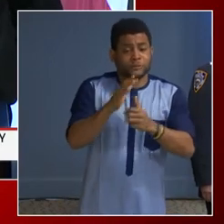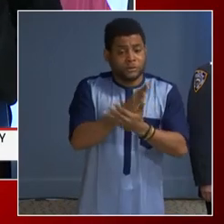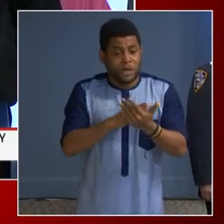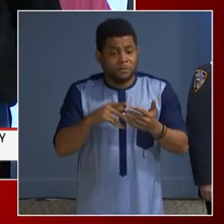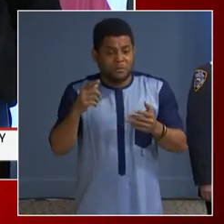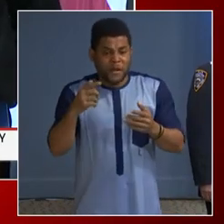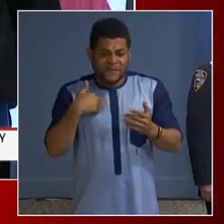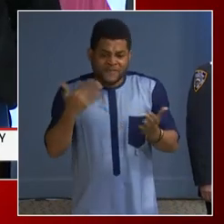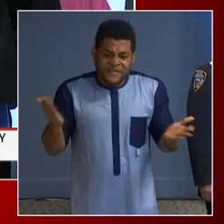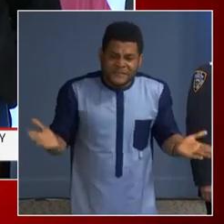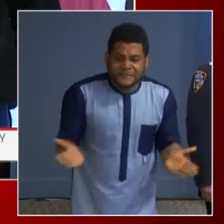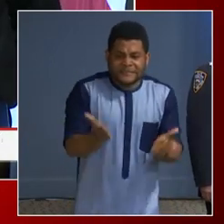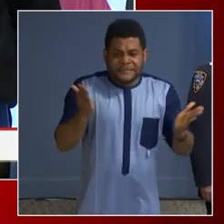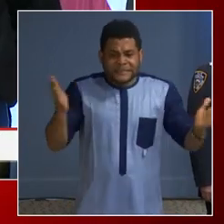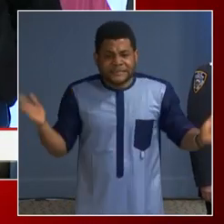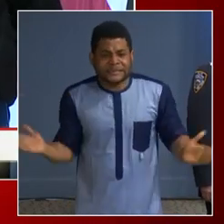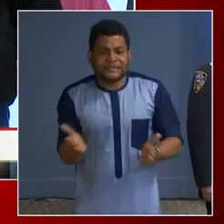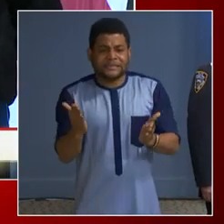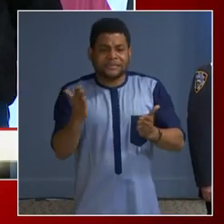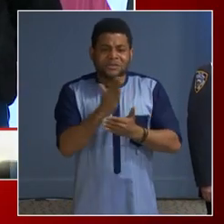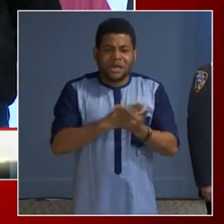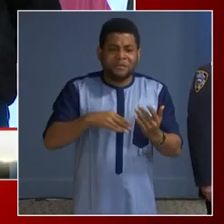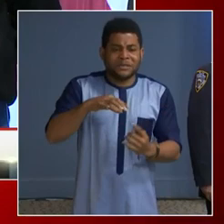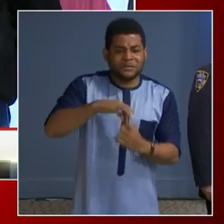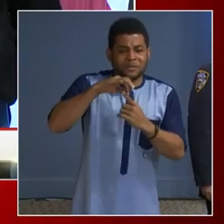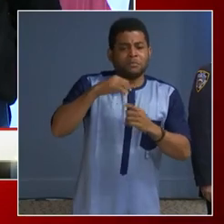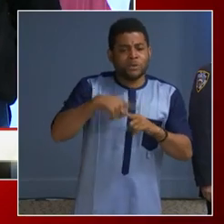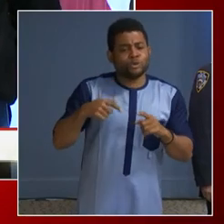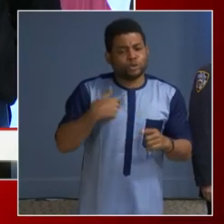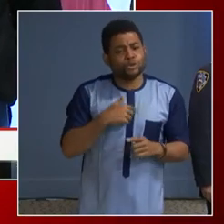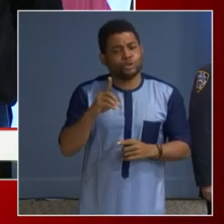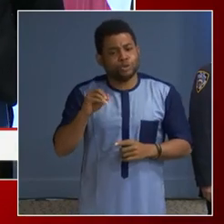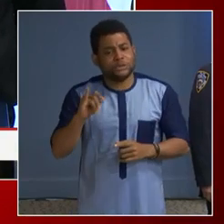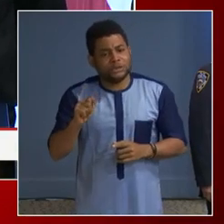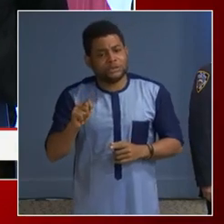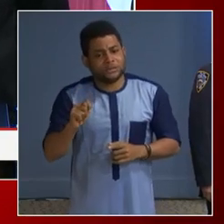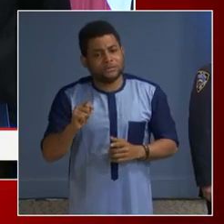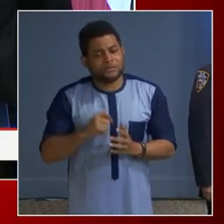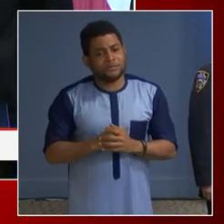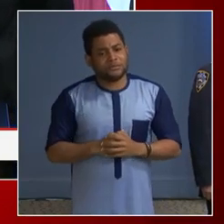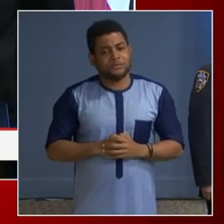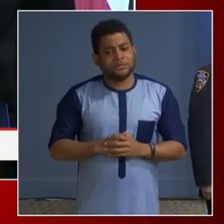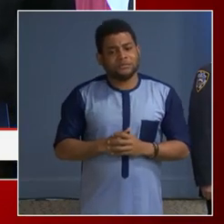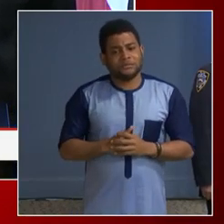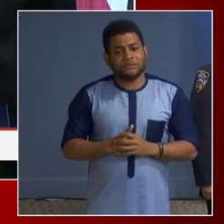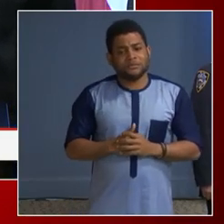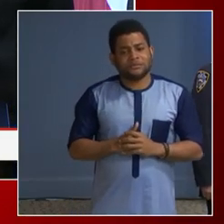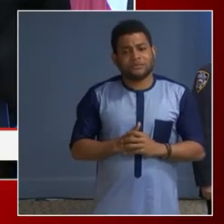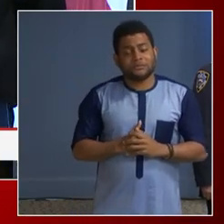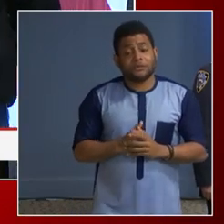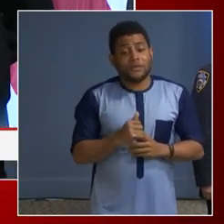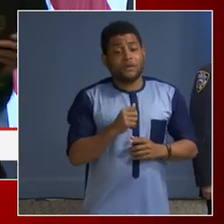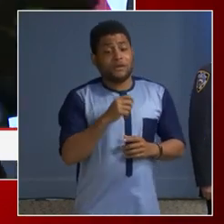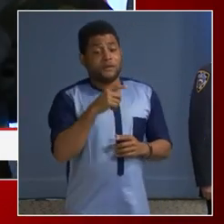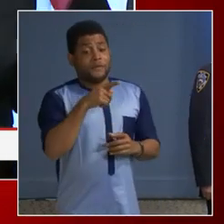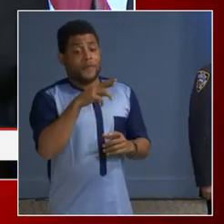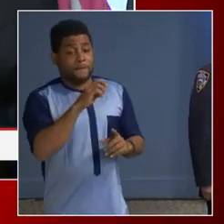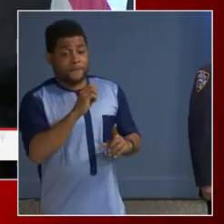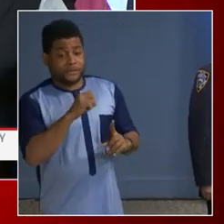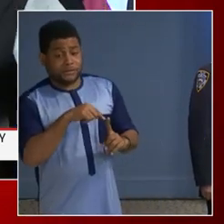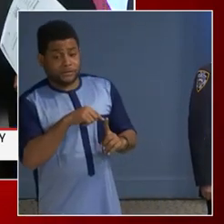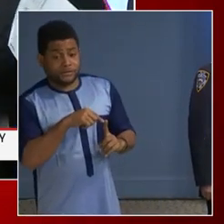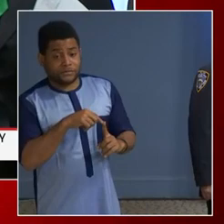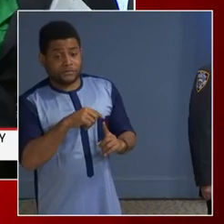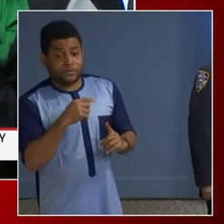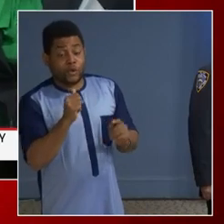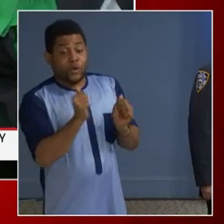to get to accept shelter, but that's exactly what we're going to do. And Janae? Yeah, Janae with Actors. Can